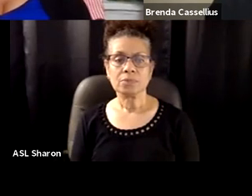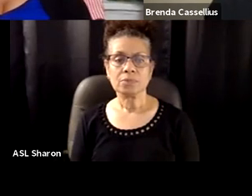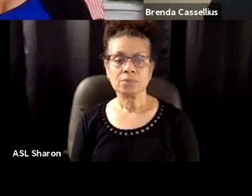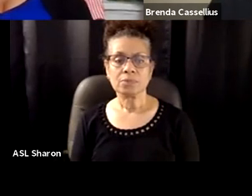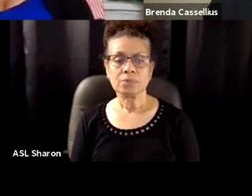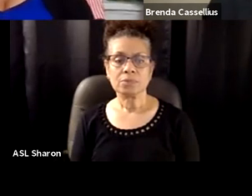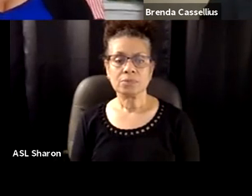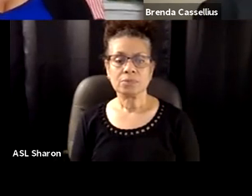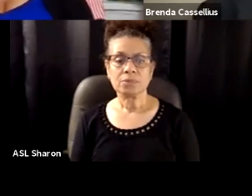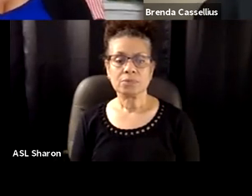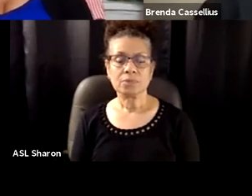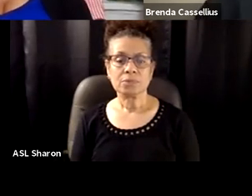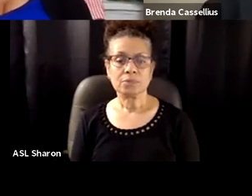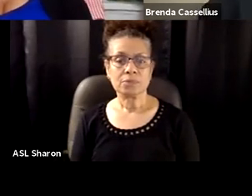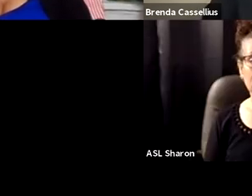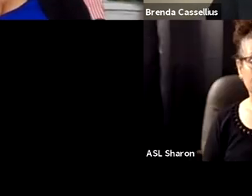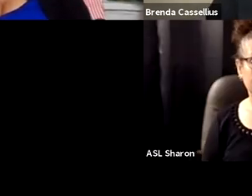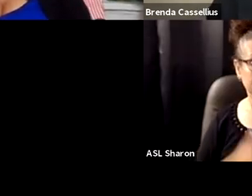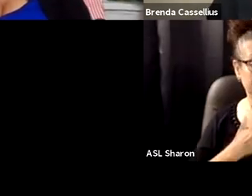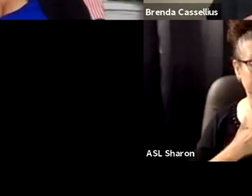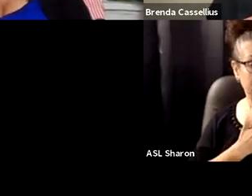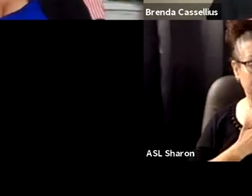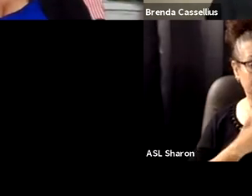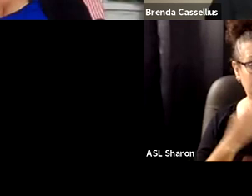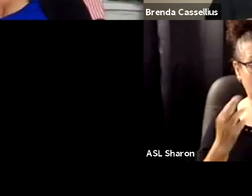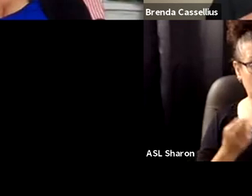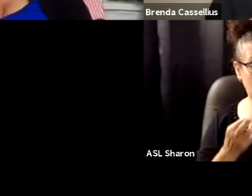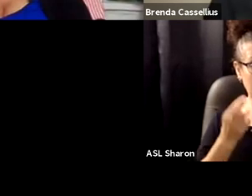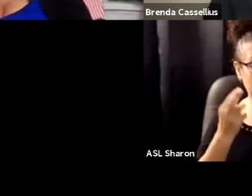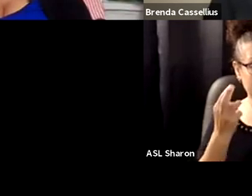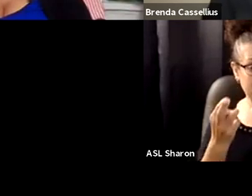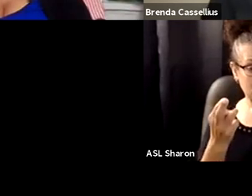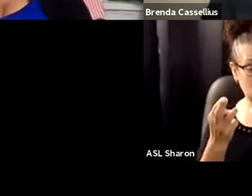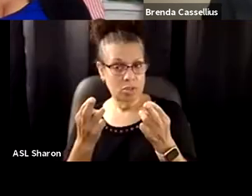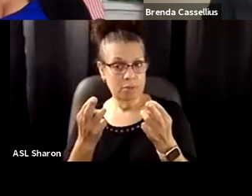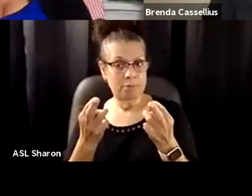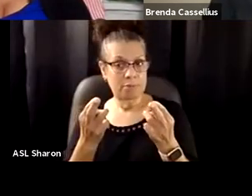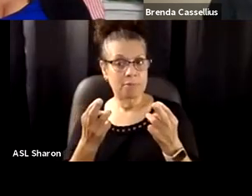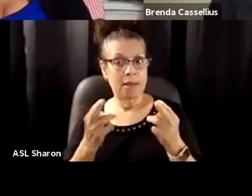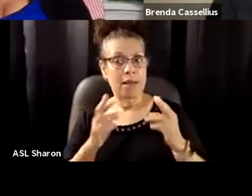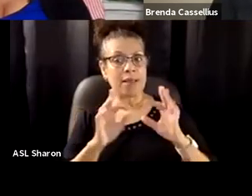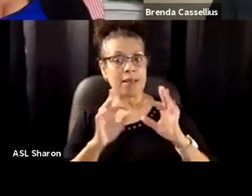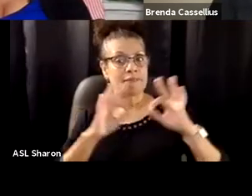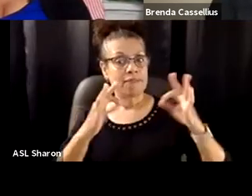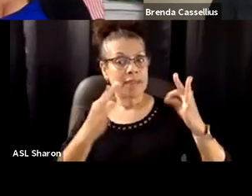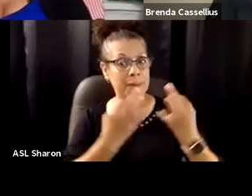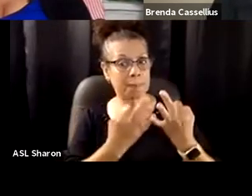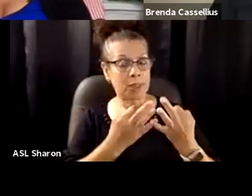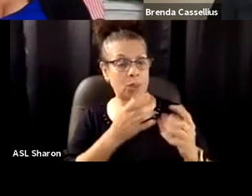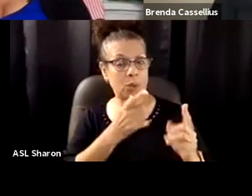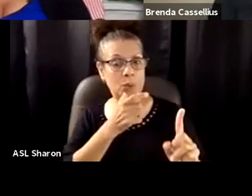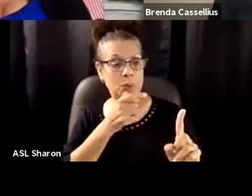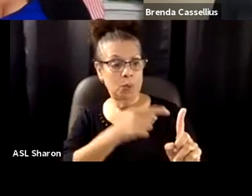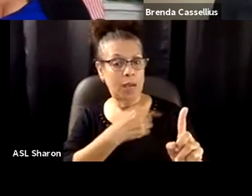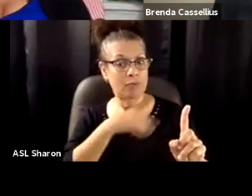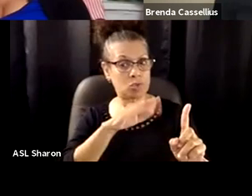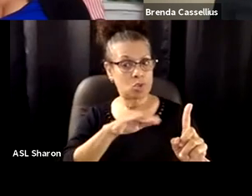my recommendation is that the parents families that are sending their kids to school it